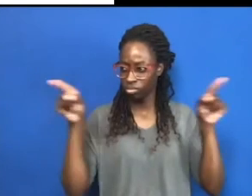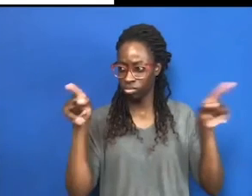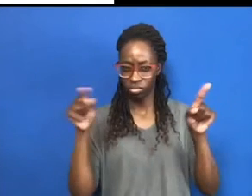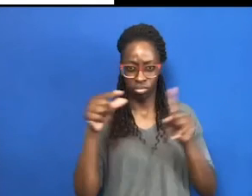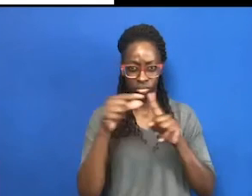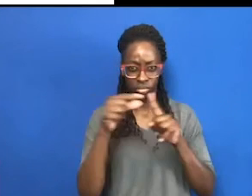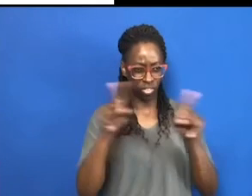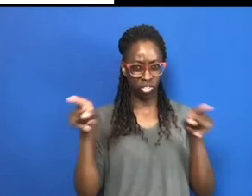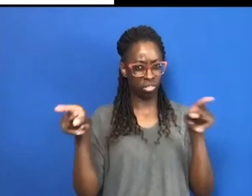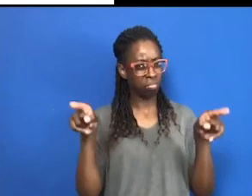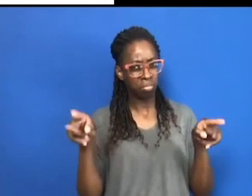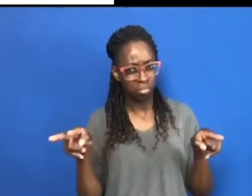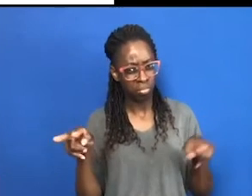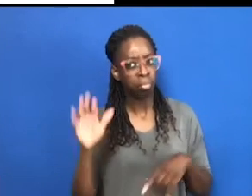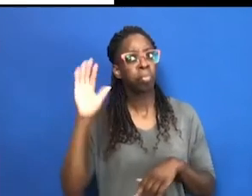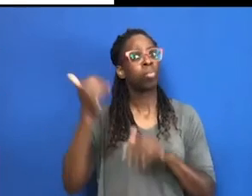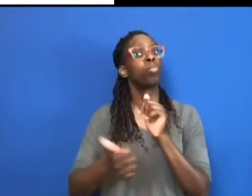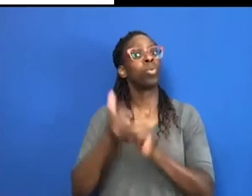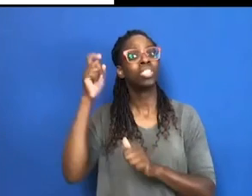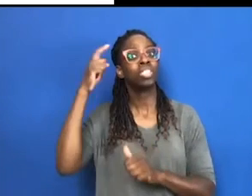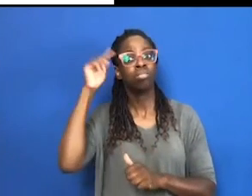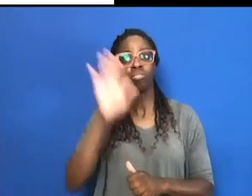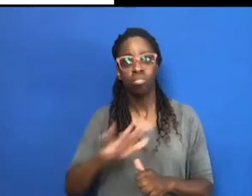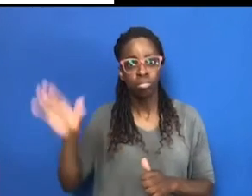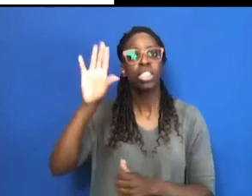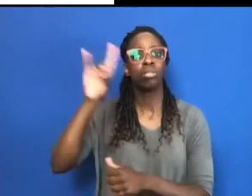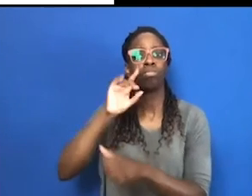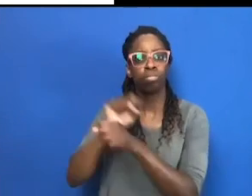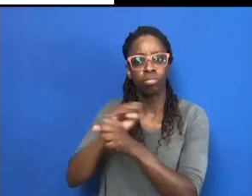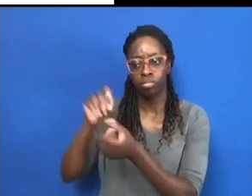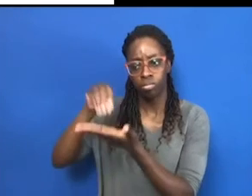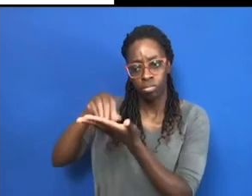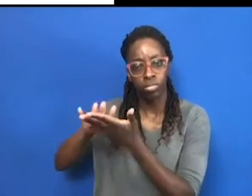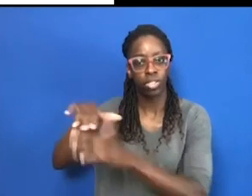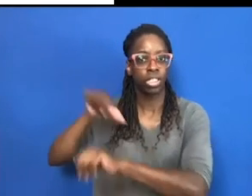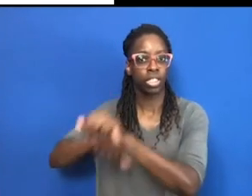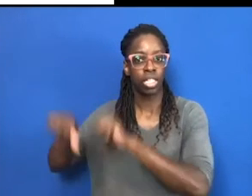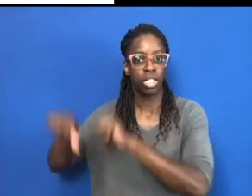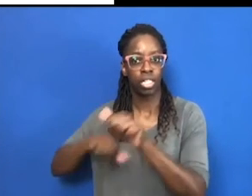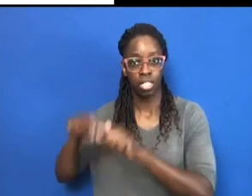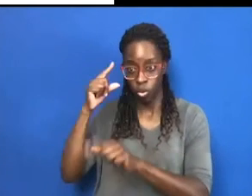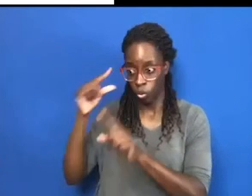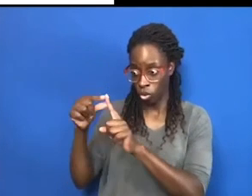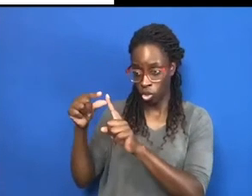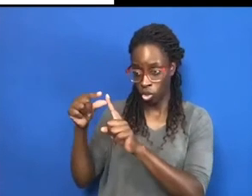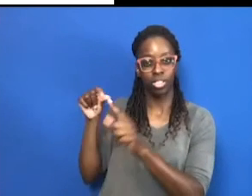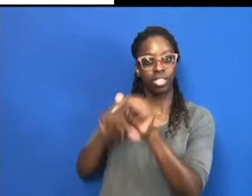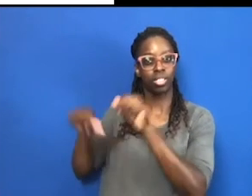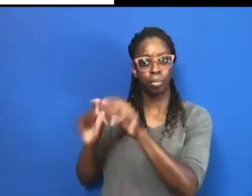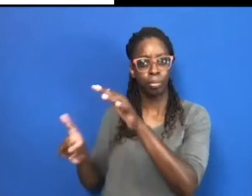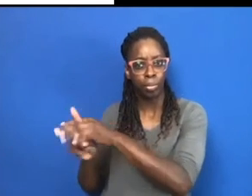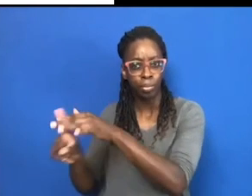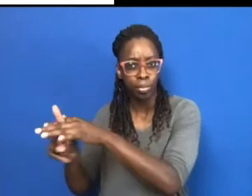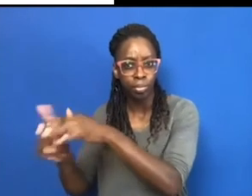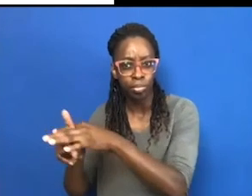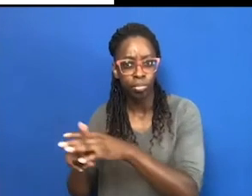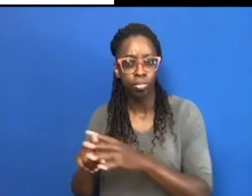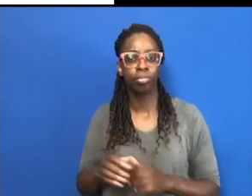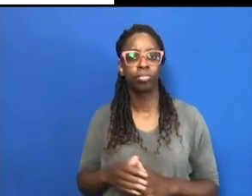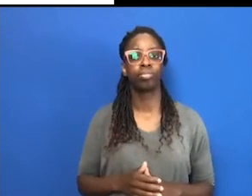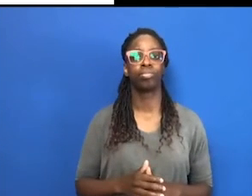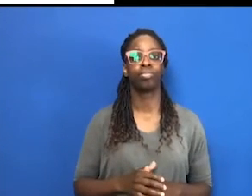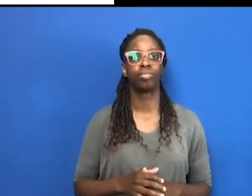domain, and indicators under that domain in their guidelines, there was less focus deemed or identified